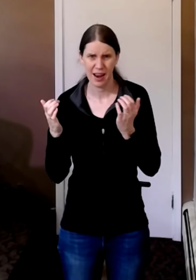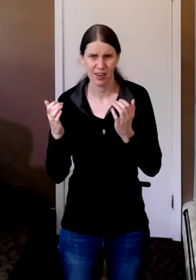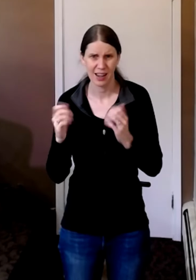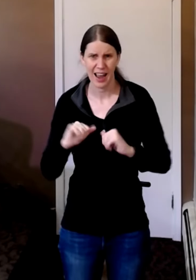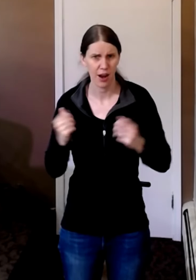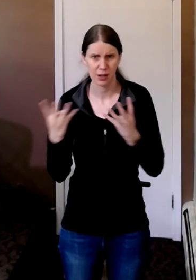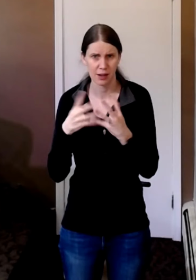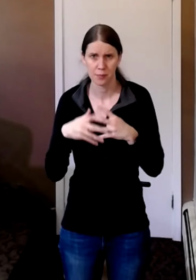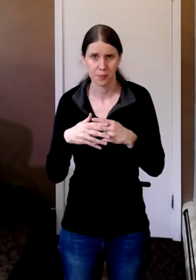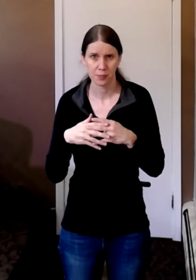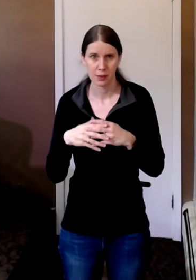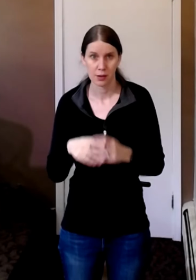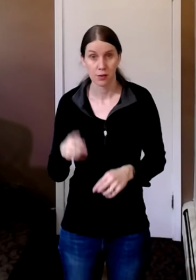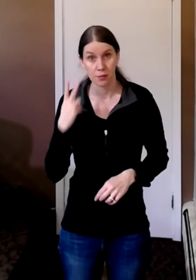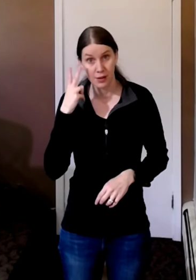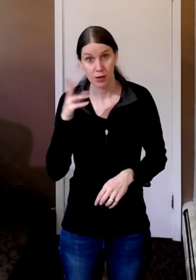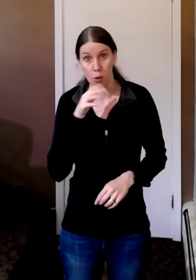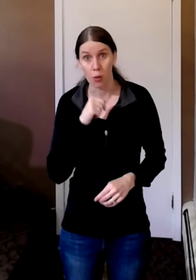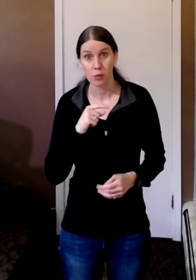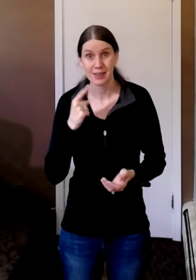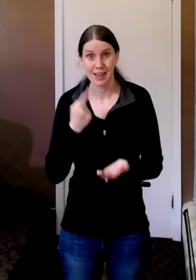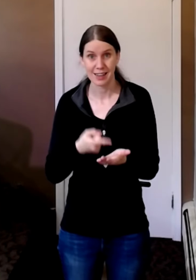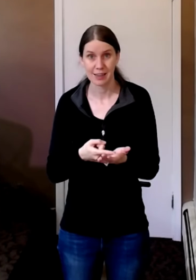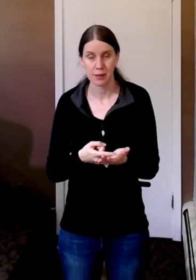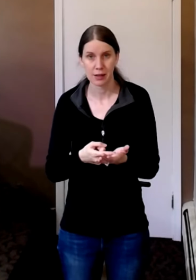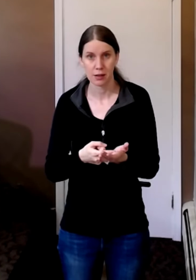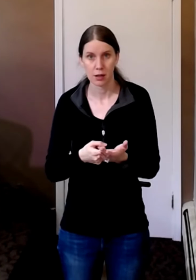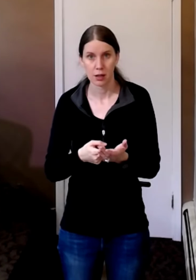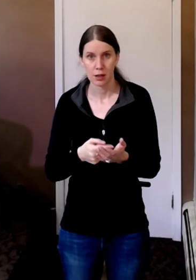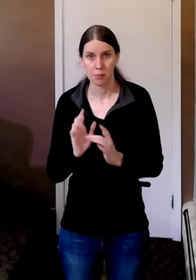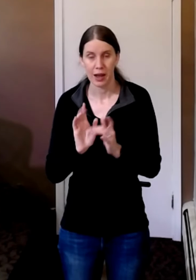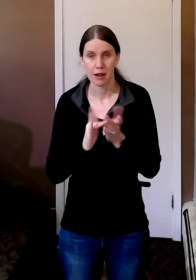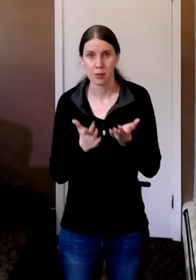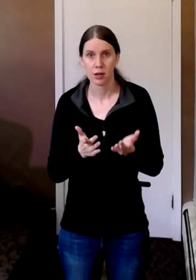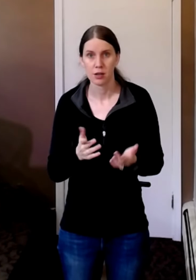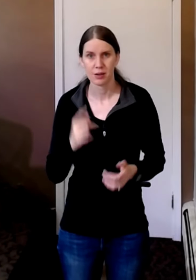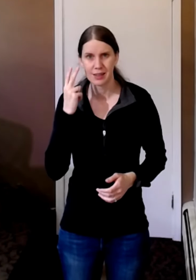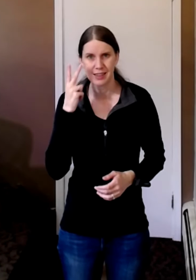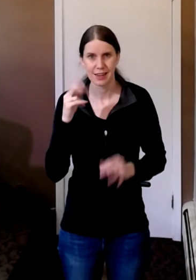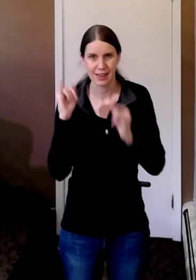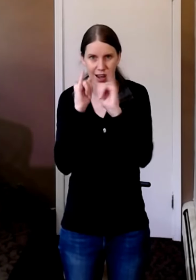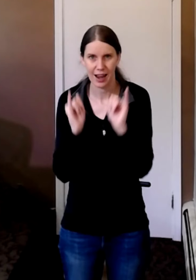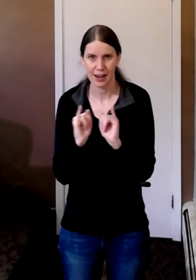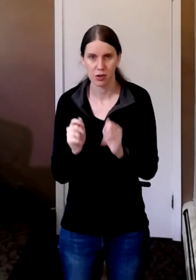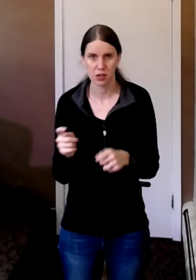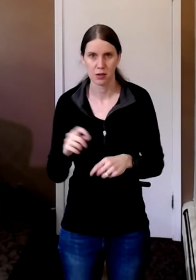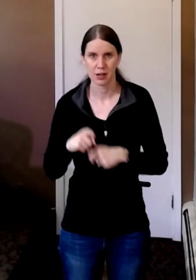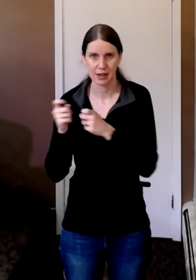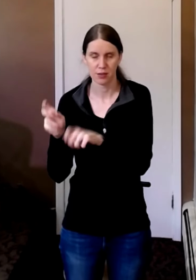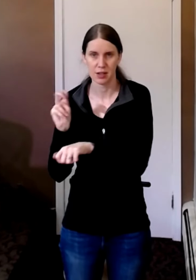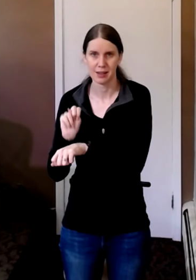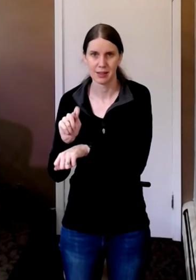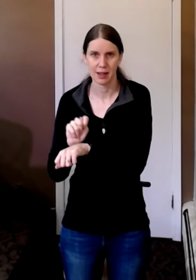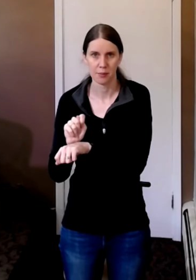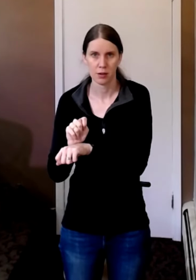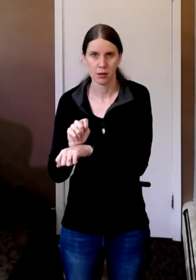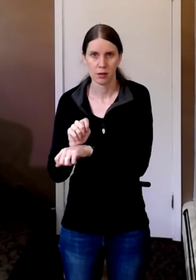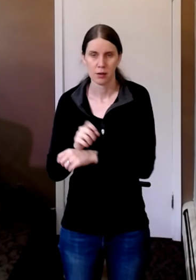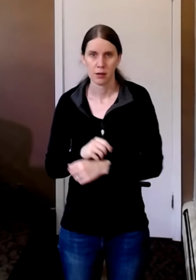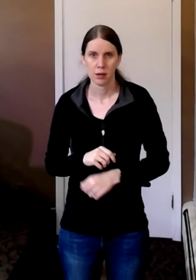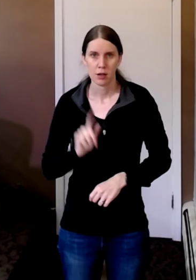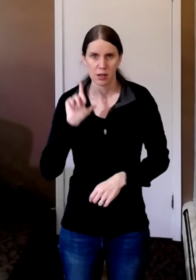happening. You know, we saw in the Old Testament where they brought idols into the temple. And we're going to see